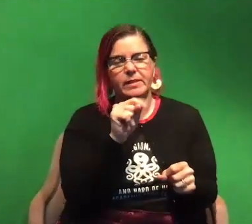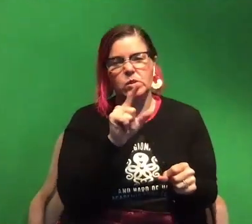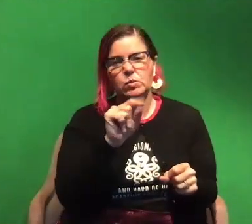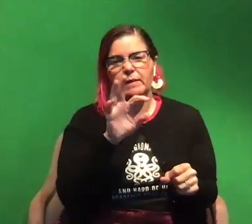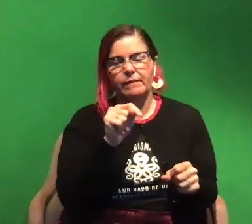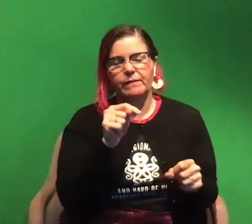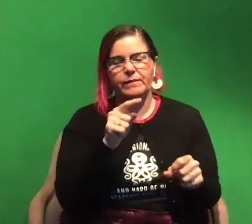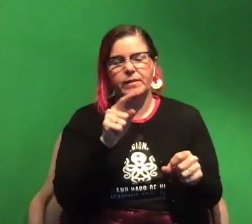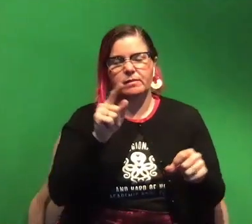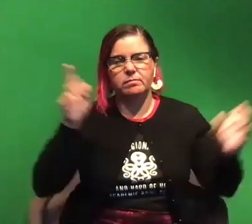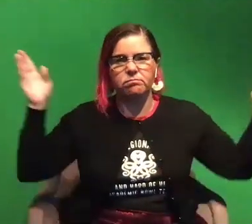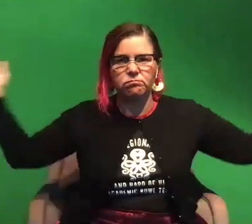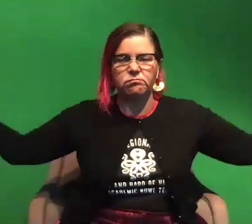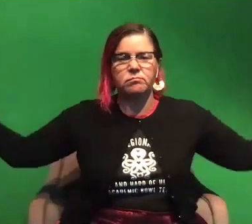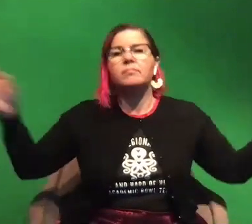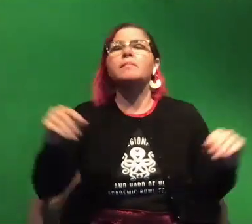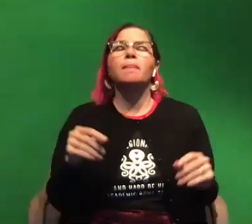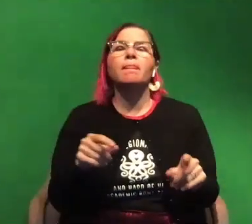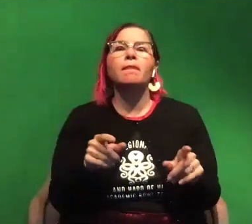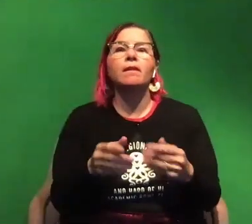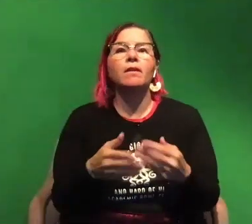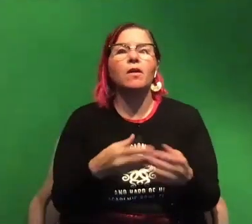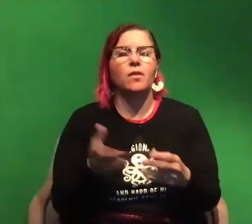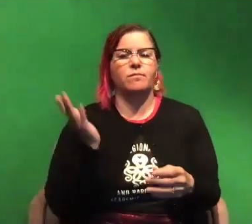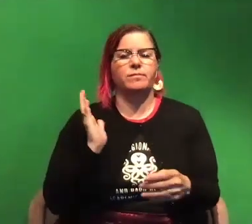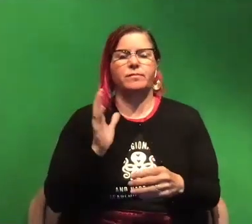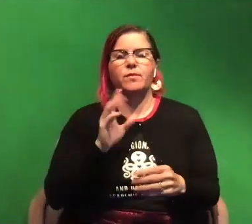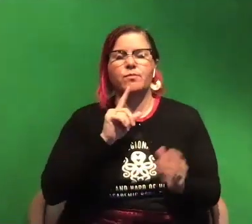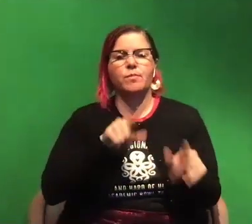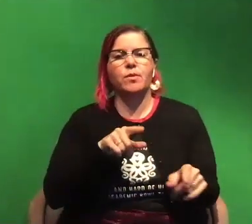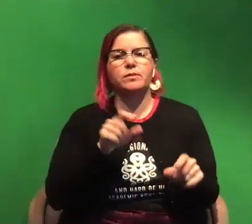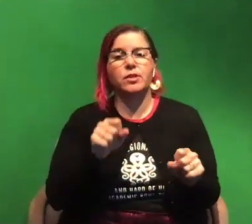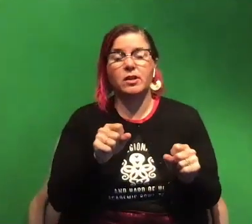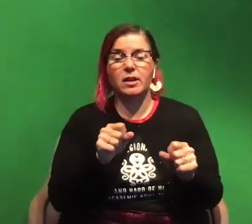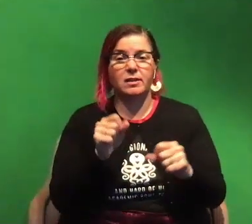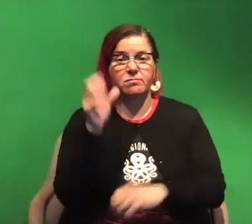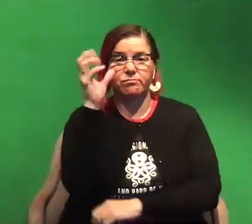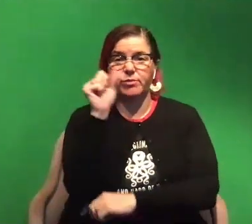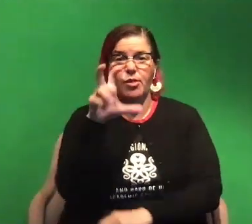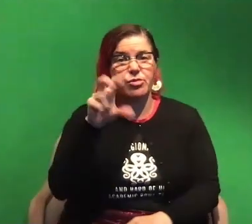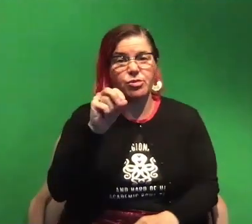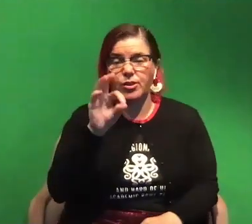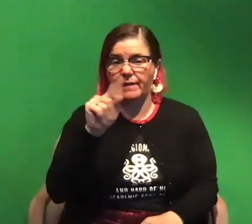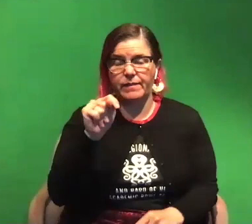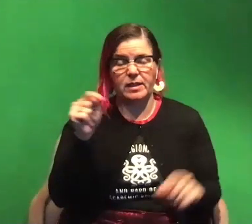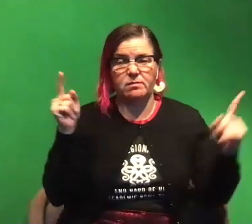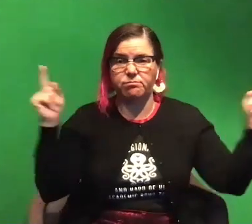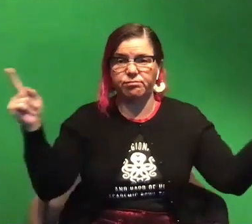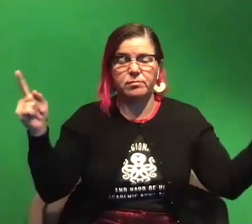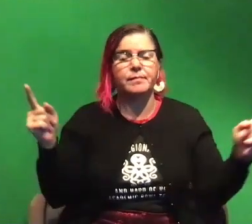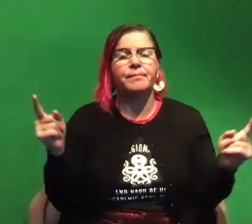arm tip to arm tip, although there are older reports of them being as long as 30 feet long arm tip to arm tip,